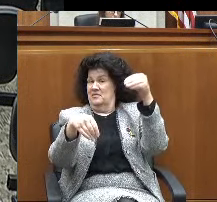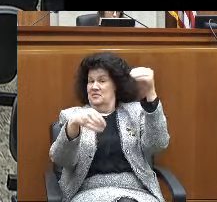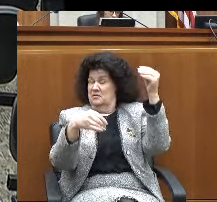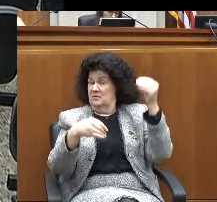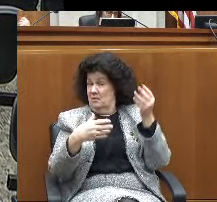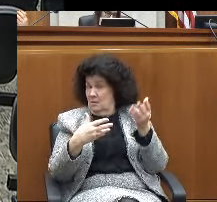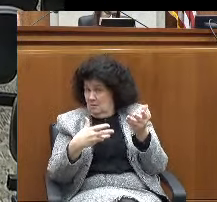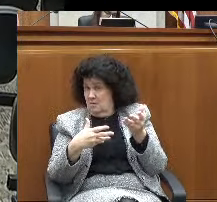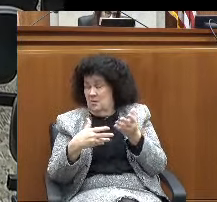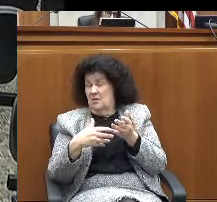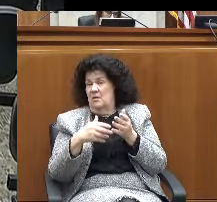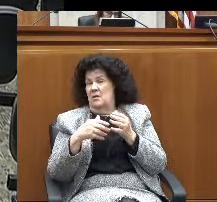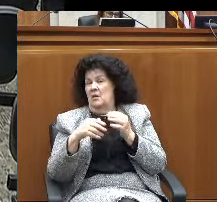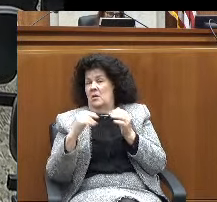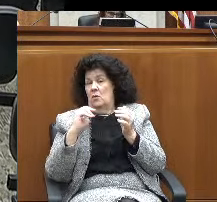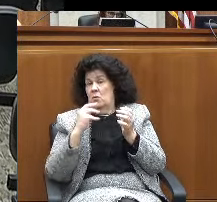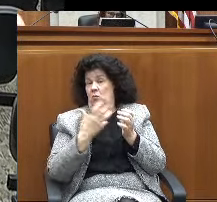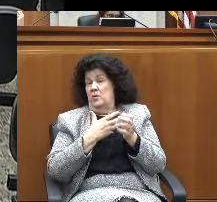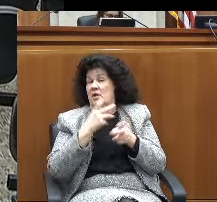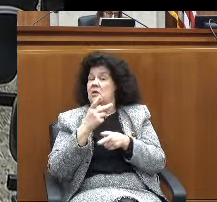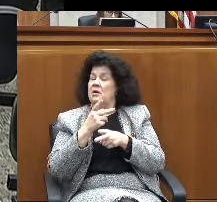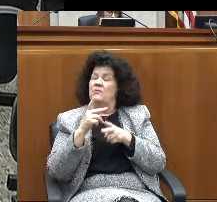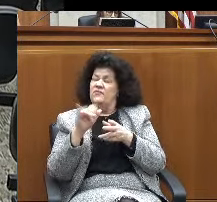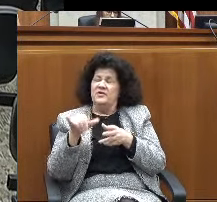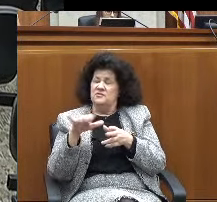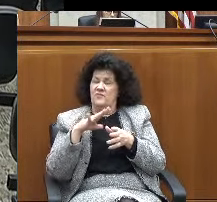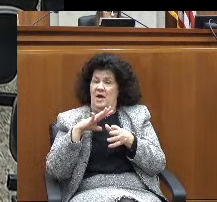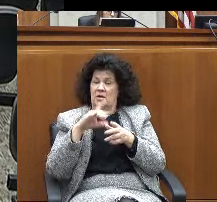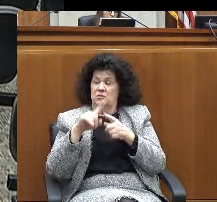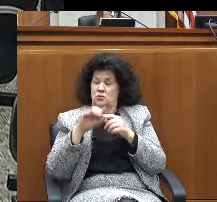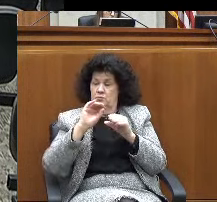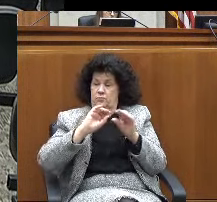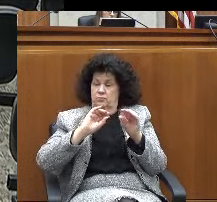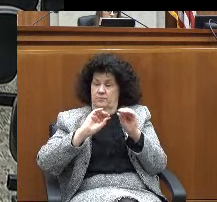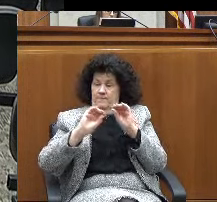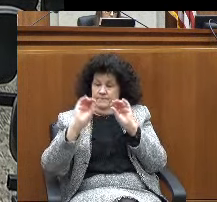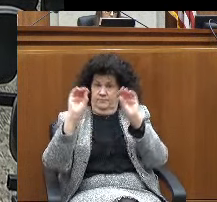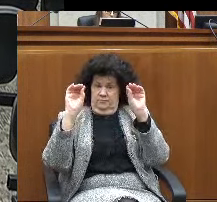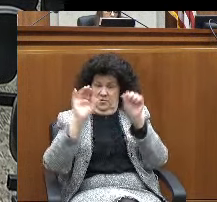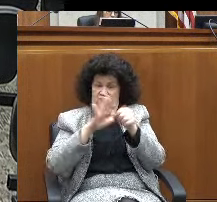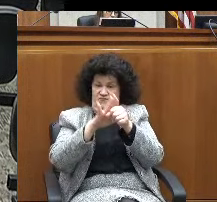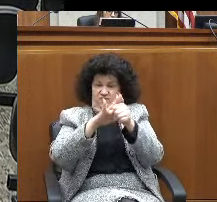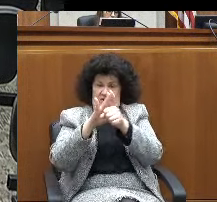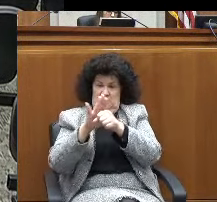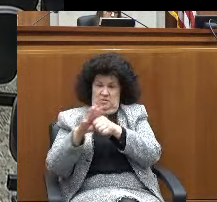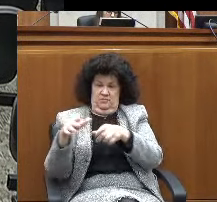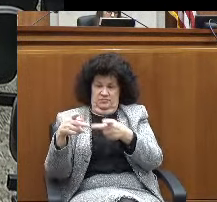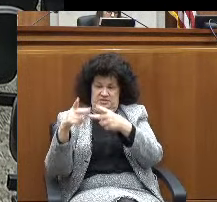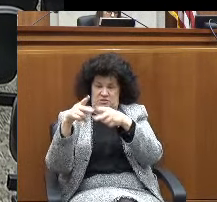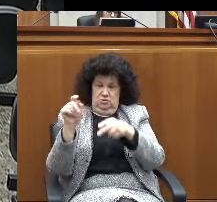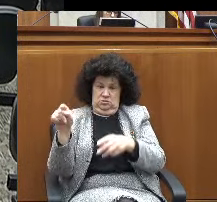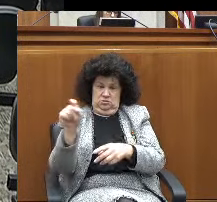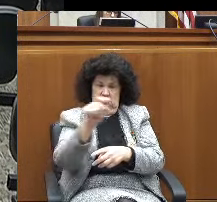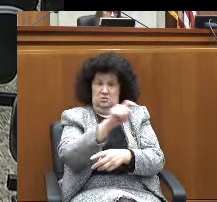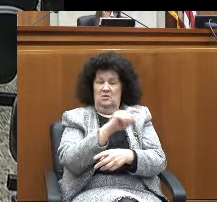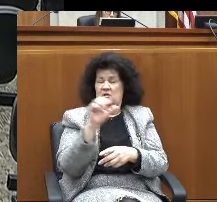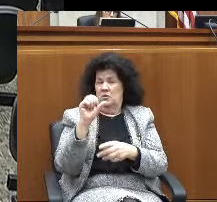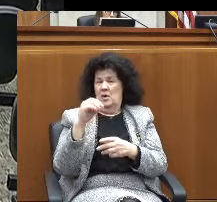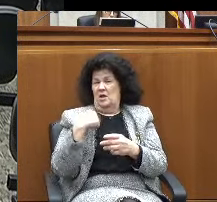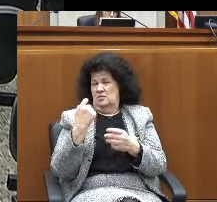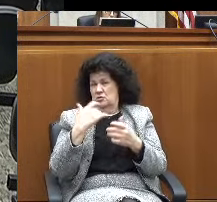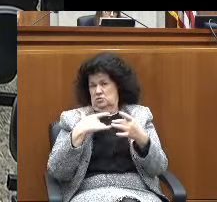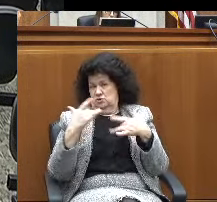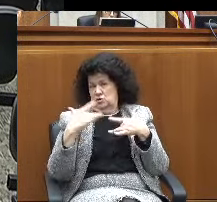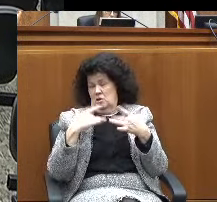putting people, and rightly so, into these other positions that we've added, so we need more people to come in. So I'm a little